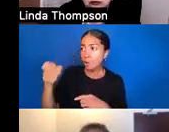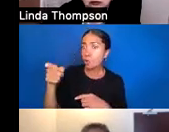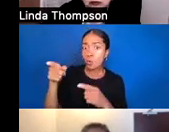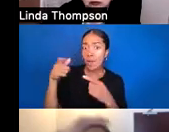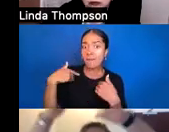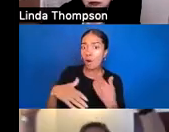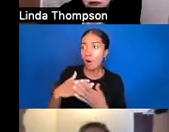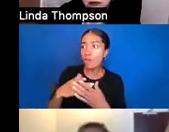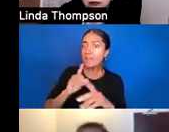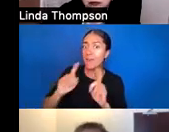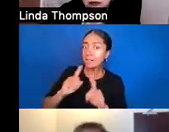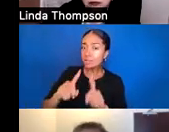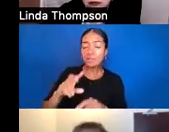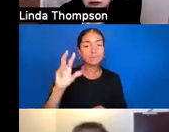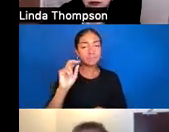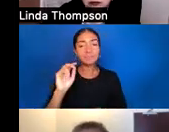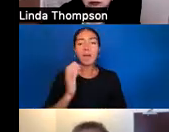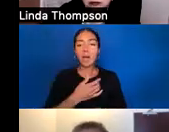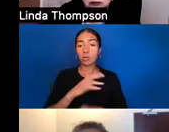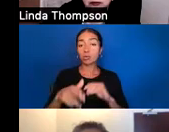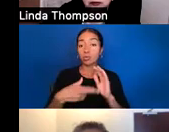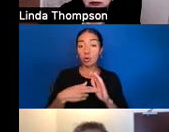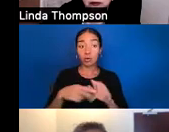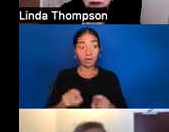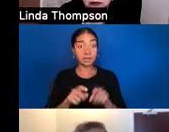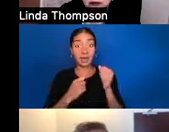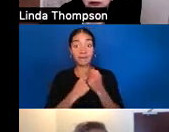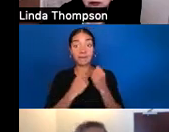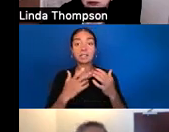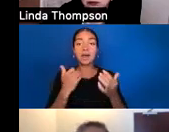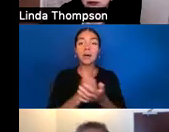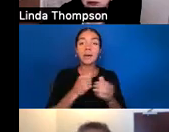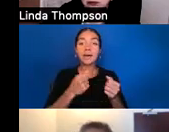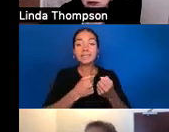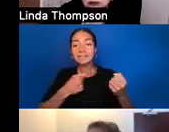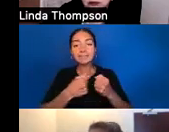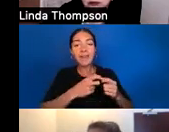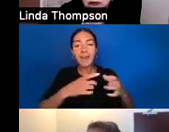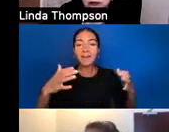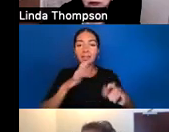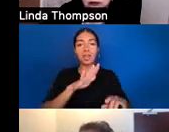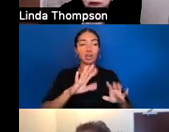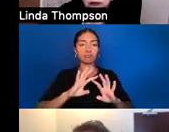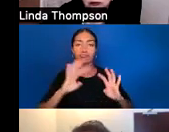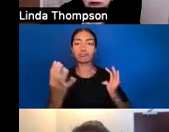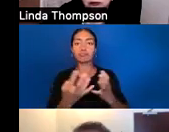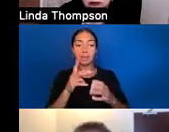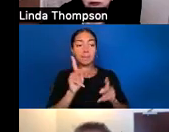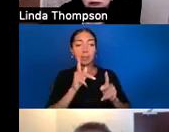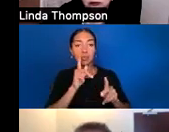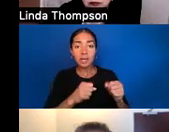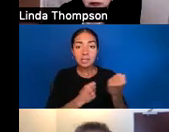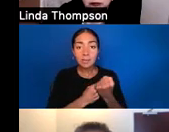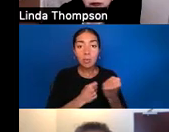advocate is to expand their circle of support, expand the people that they can reach out to for resources, expand